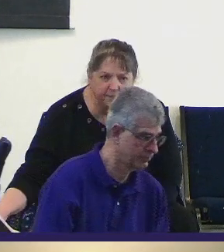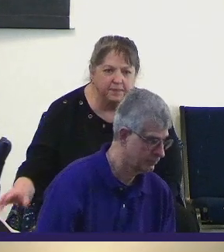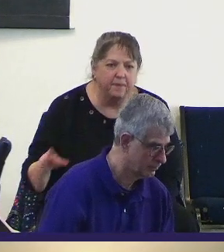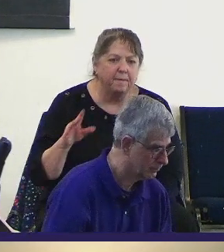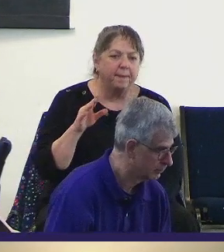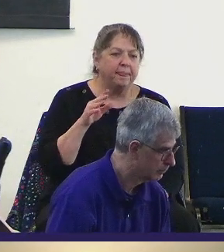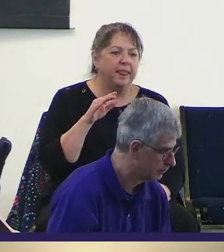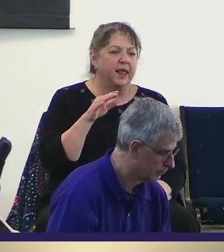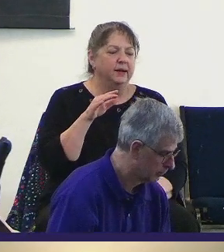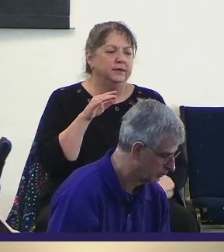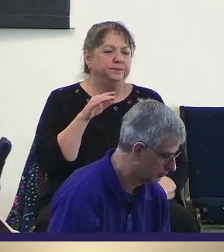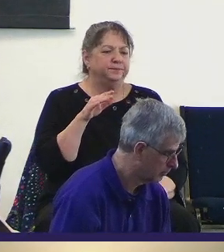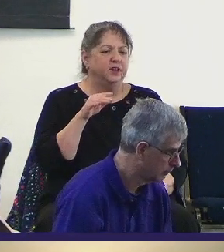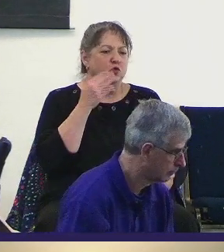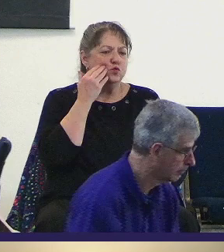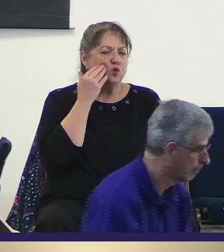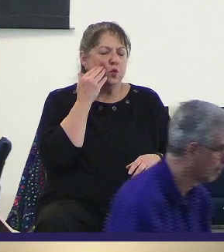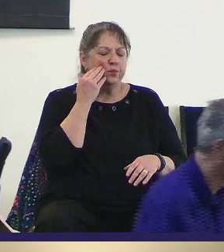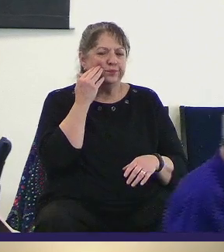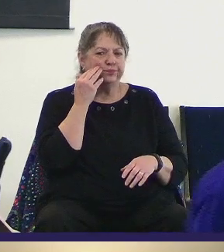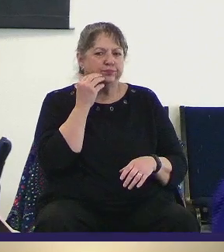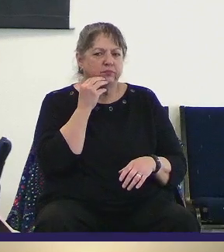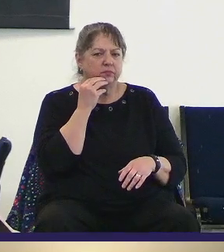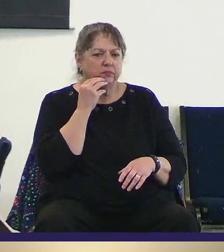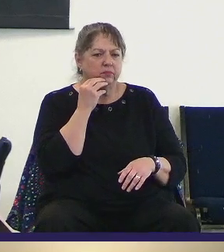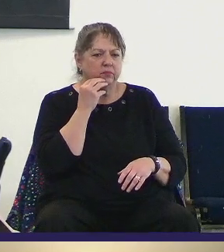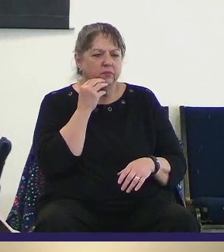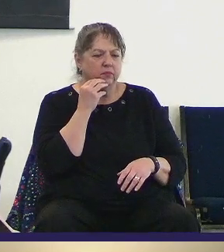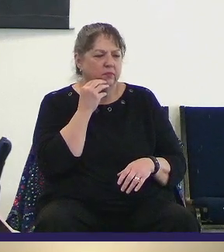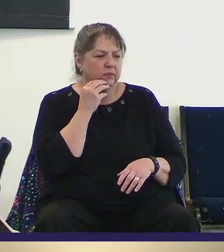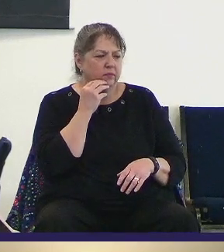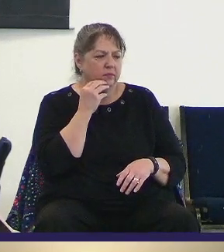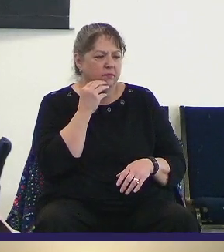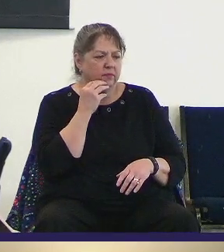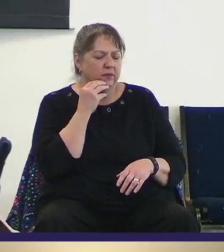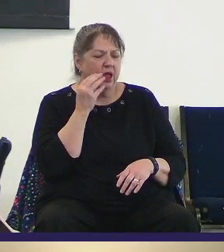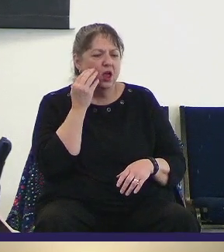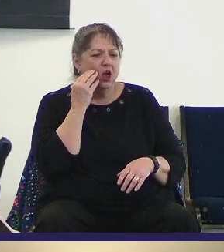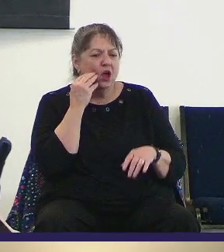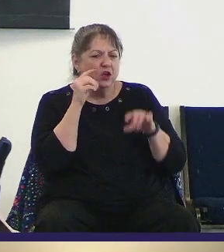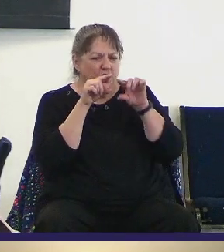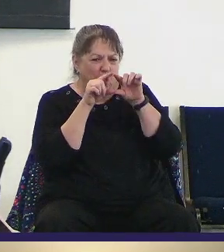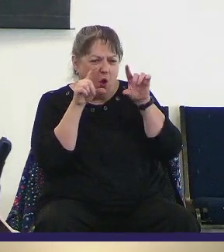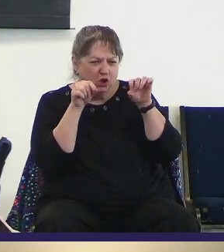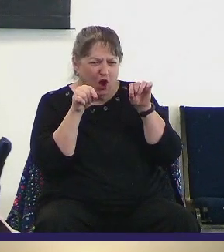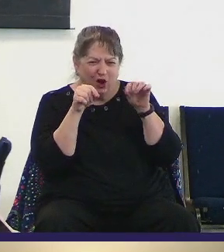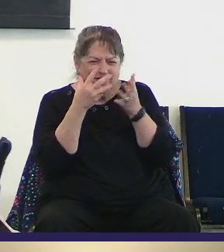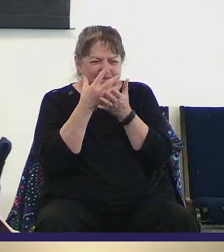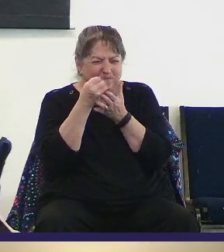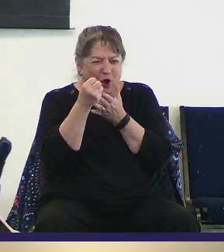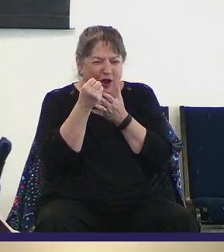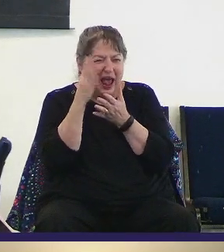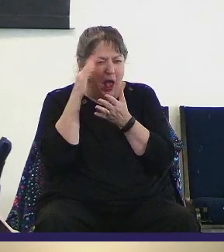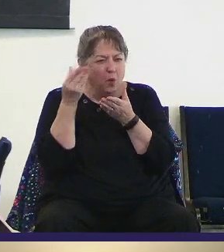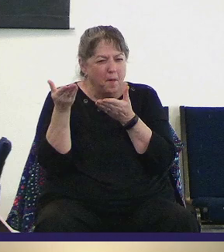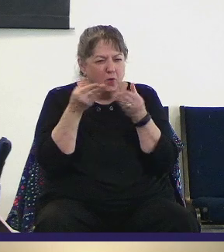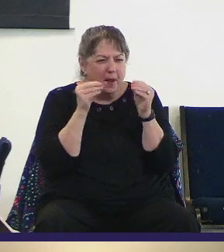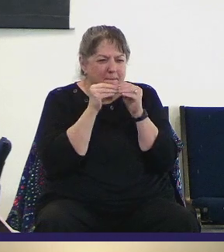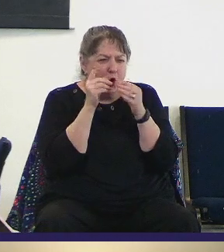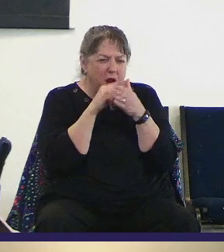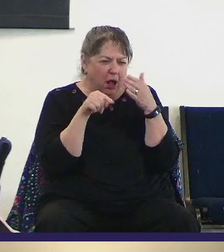As we get ready for communion, just if you can just bow your eyes there once you receive the elements and talk to